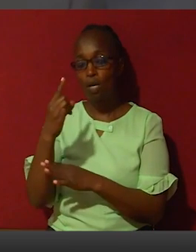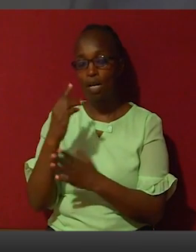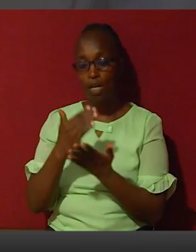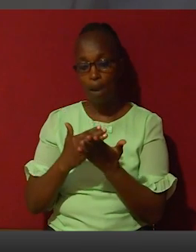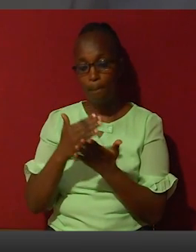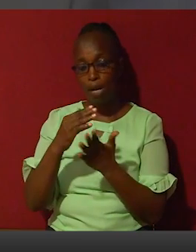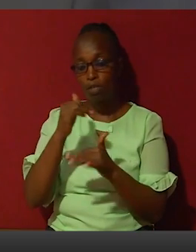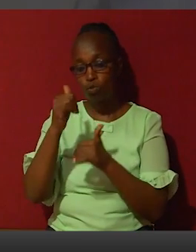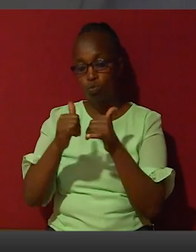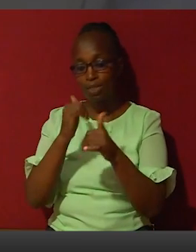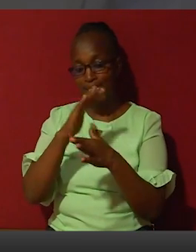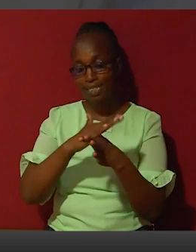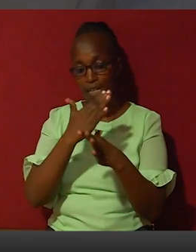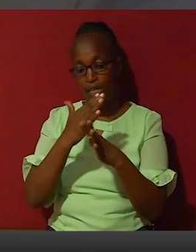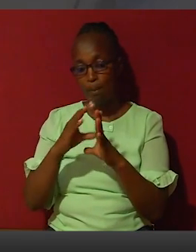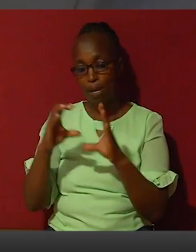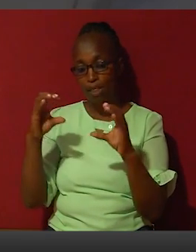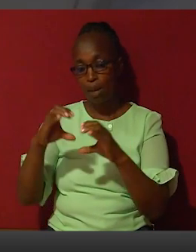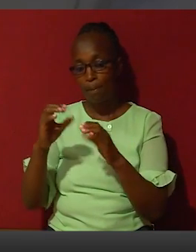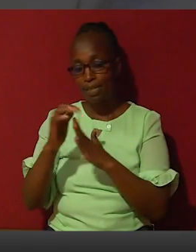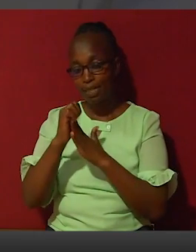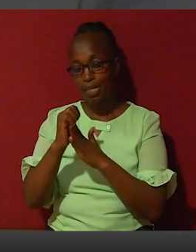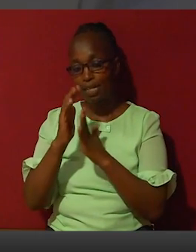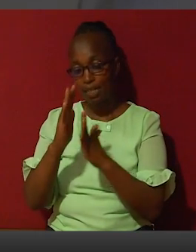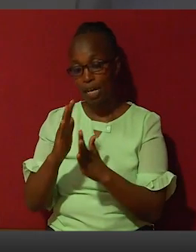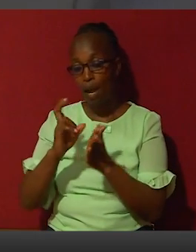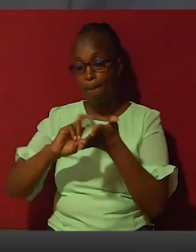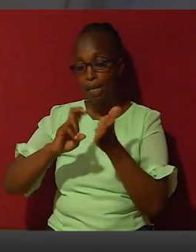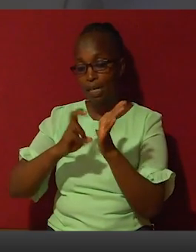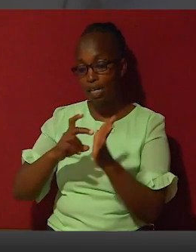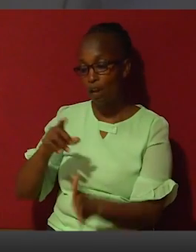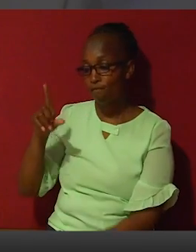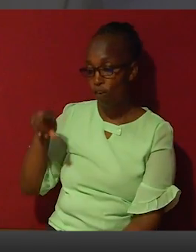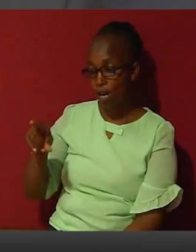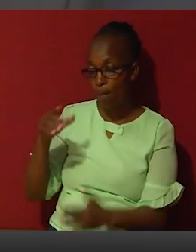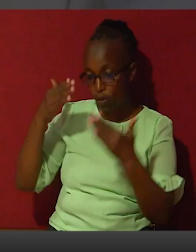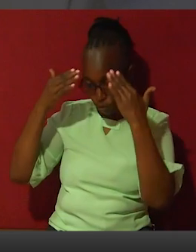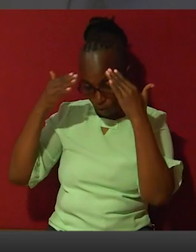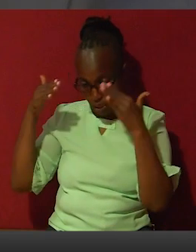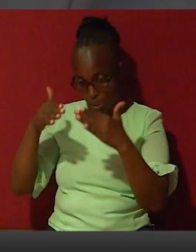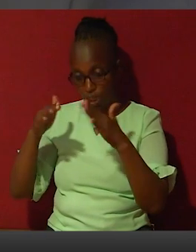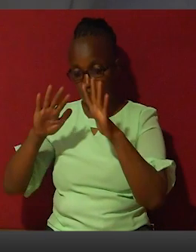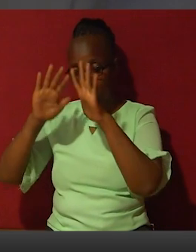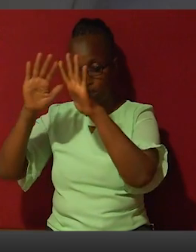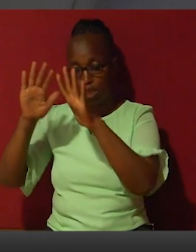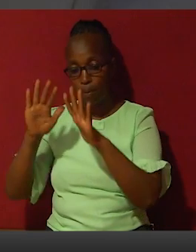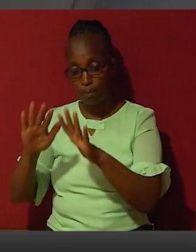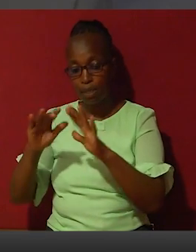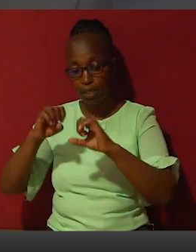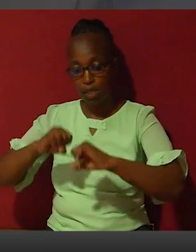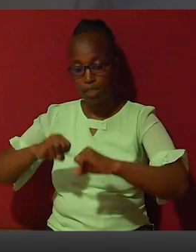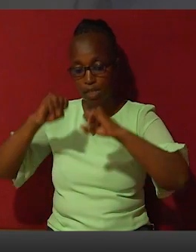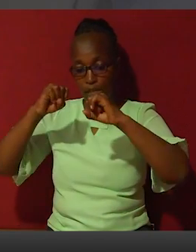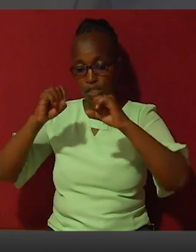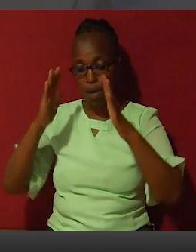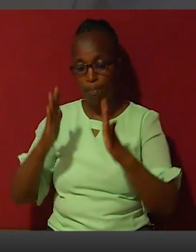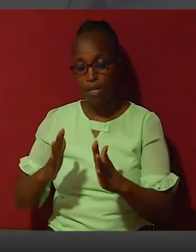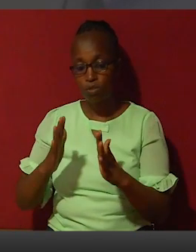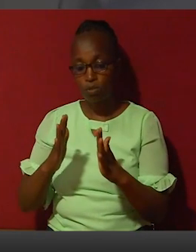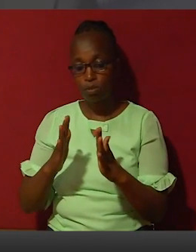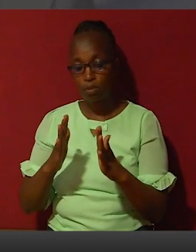by the party leader, and that therefore, for him to concentrate on his campaigns as the chairperson